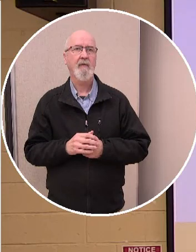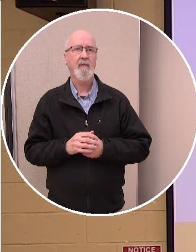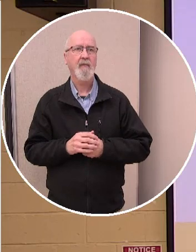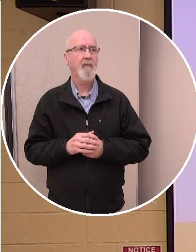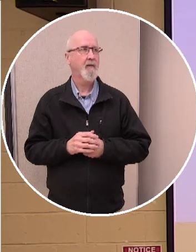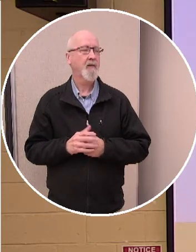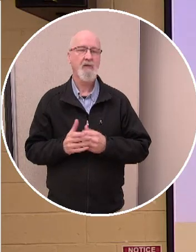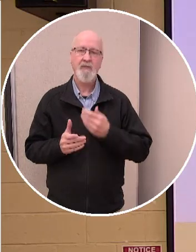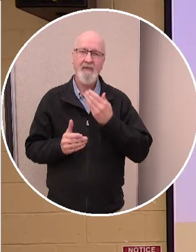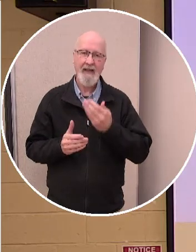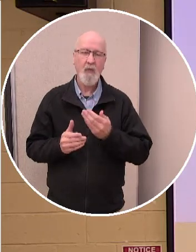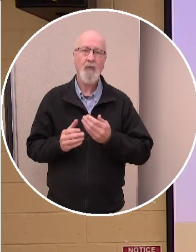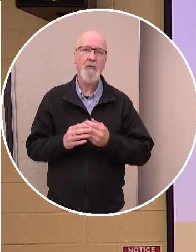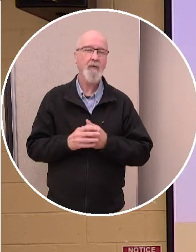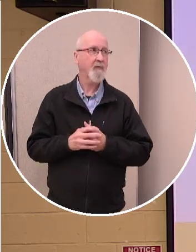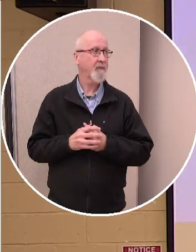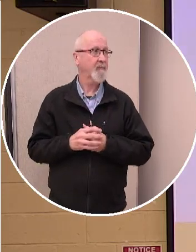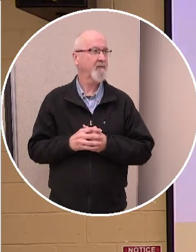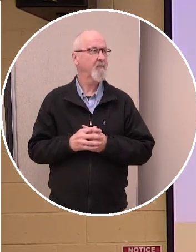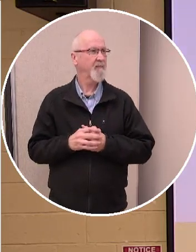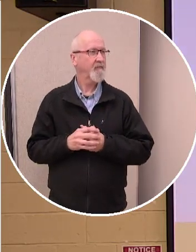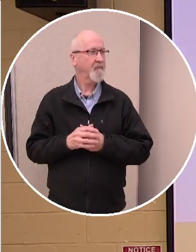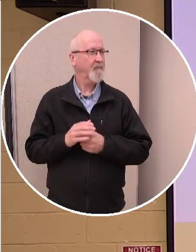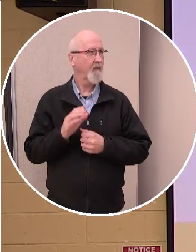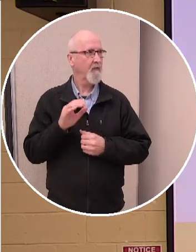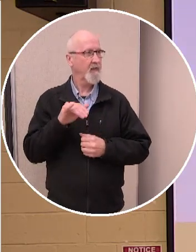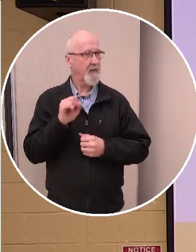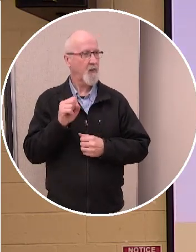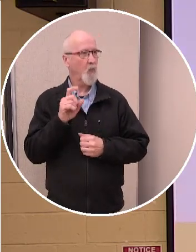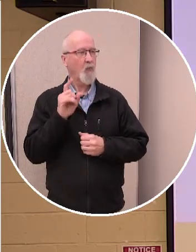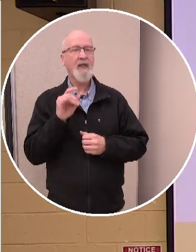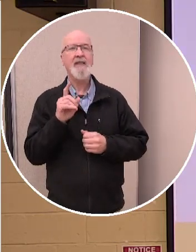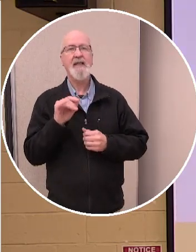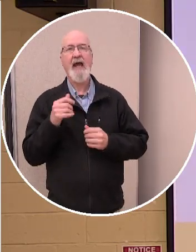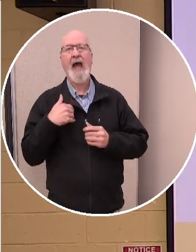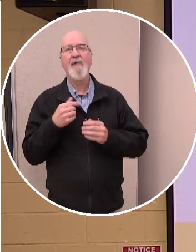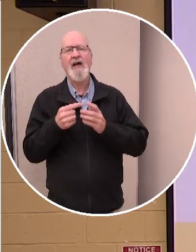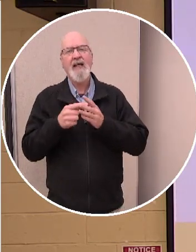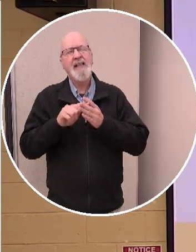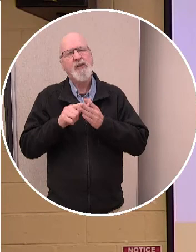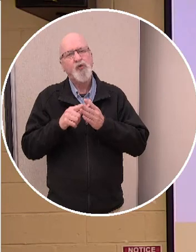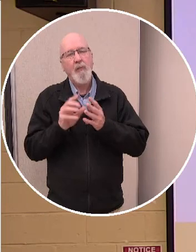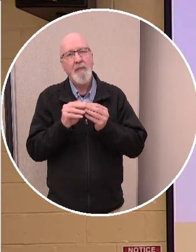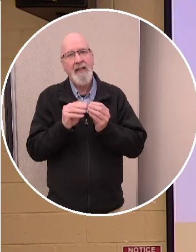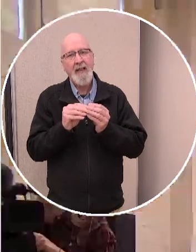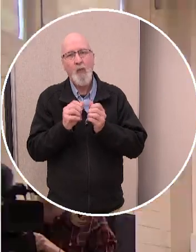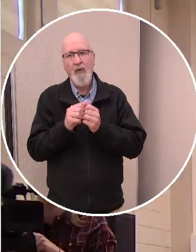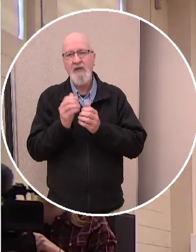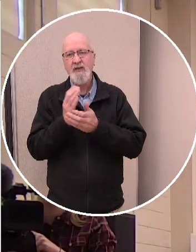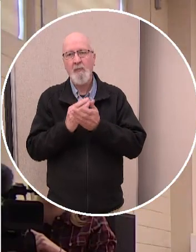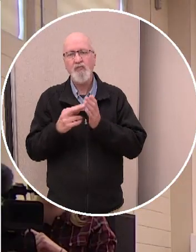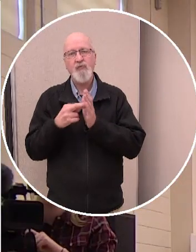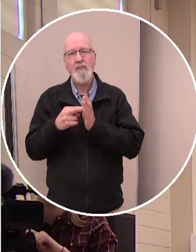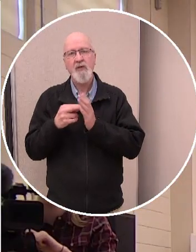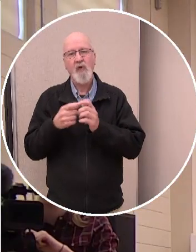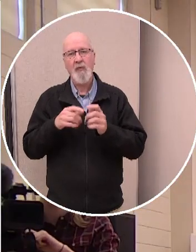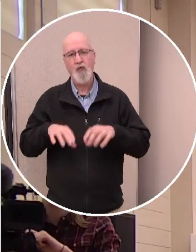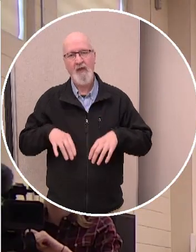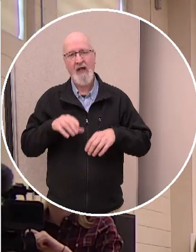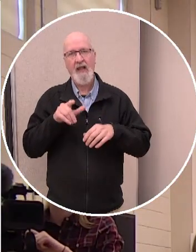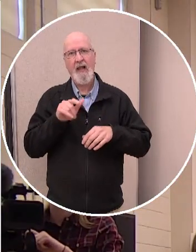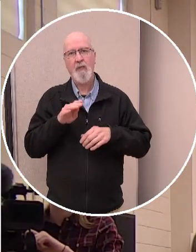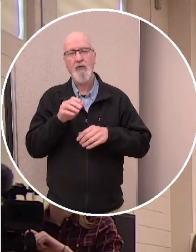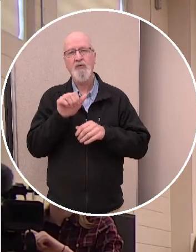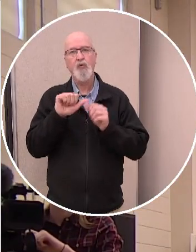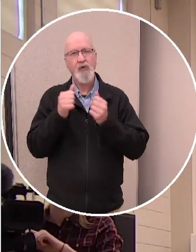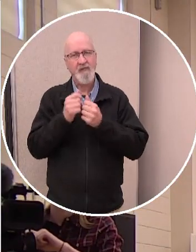Thank you, Tony. Yes, an initial meeting has occurred with representatives from the Newfoundland Labrador Association